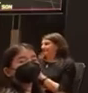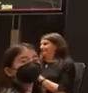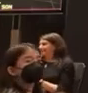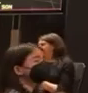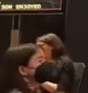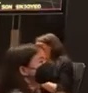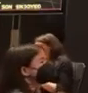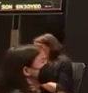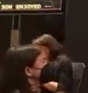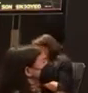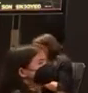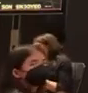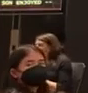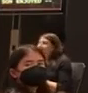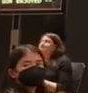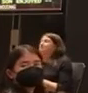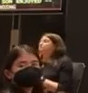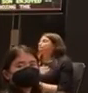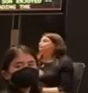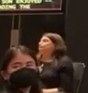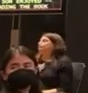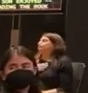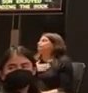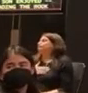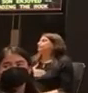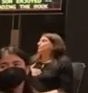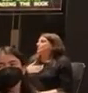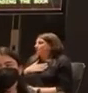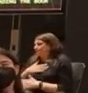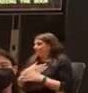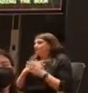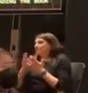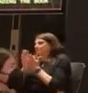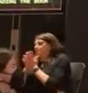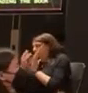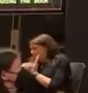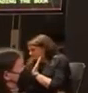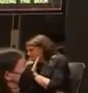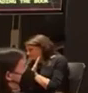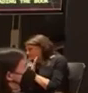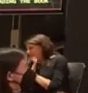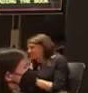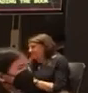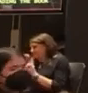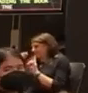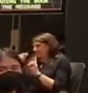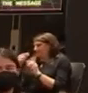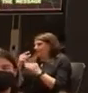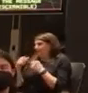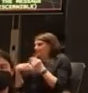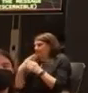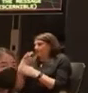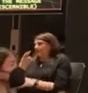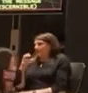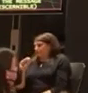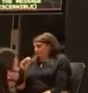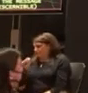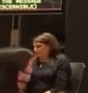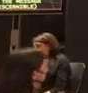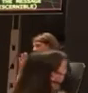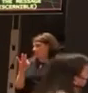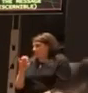enjoyed reading the book, especially the message about Clarence Acox from yes. Garfield High School.